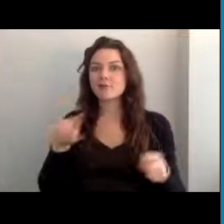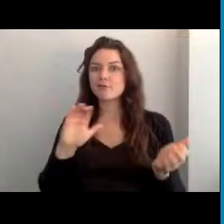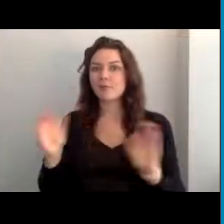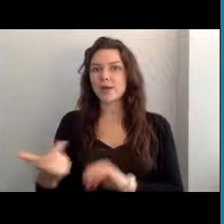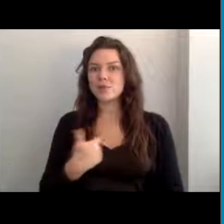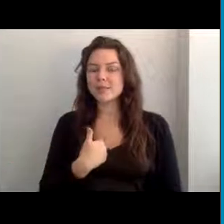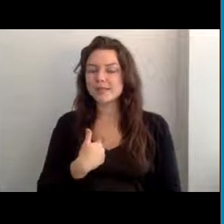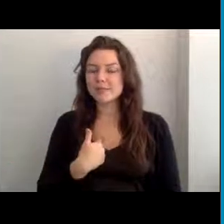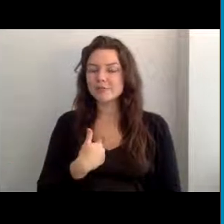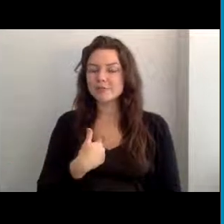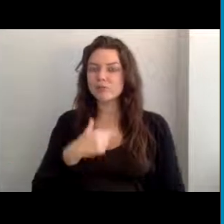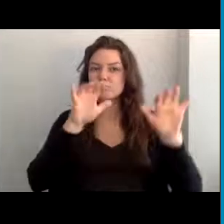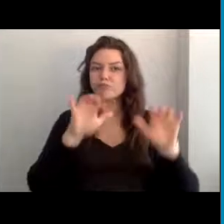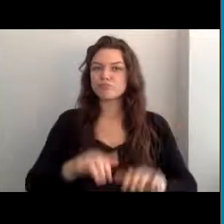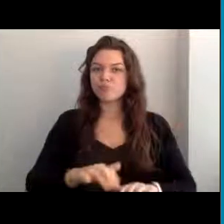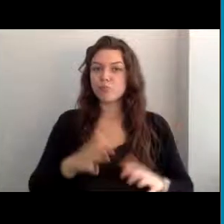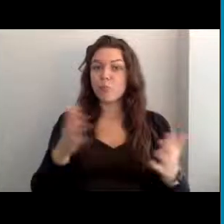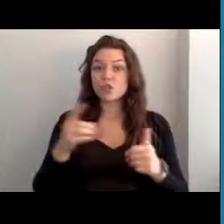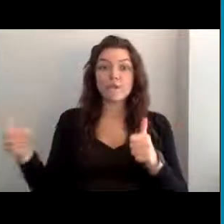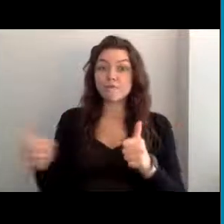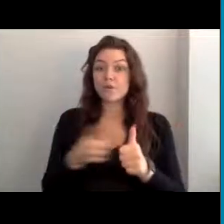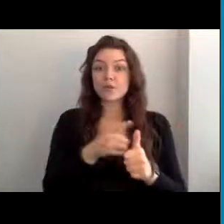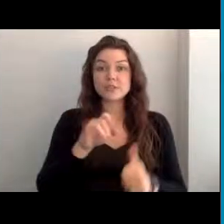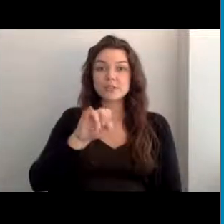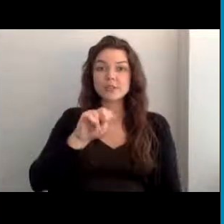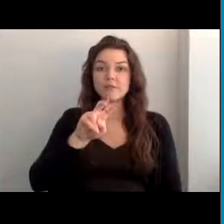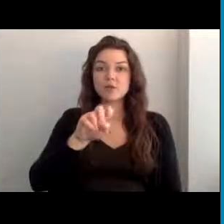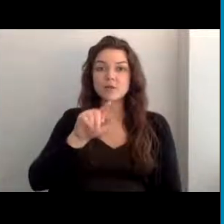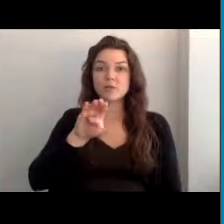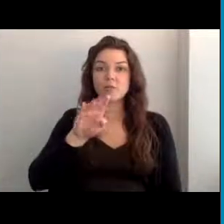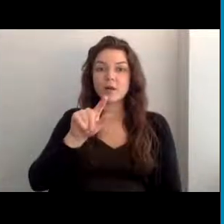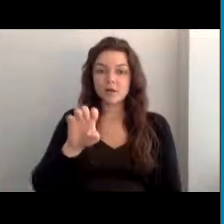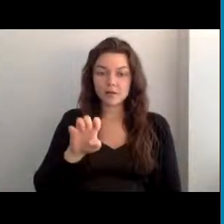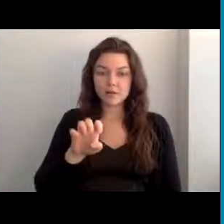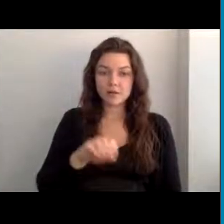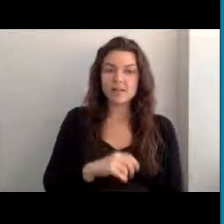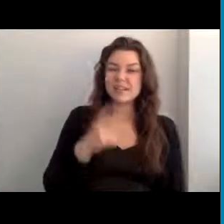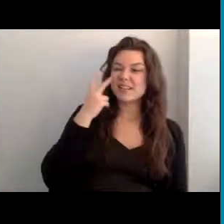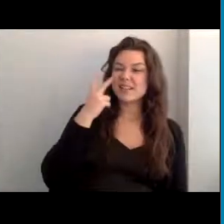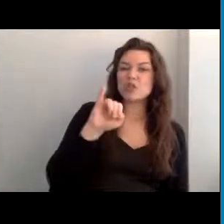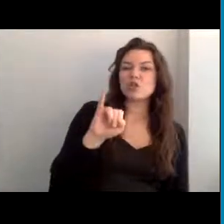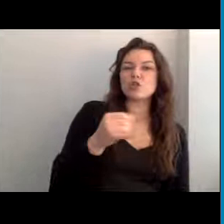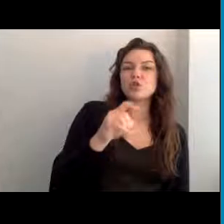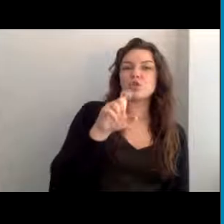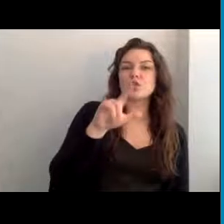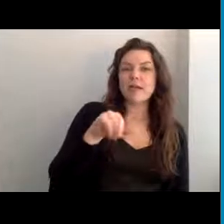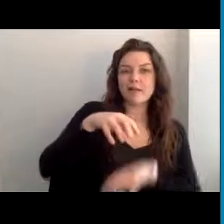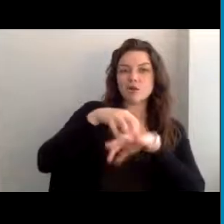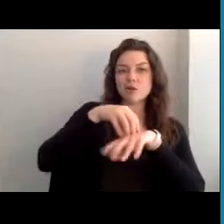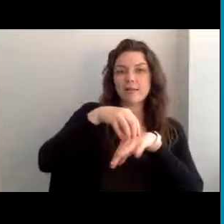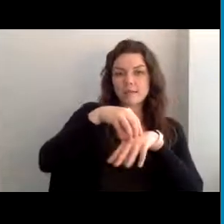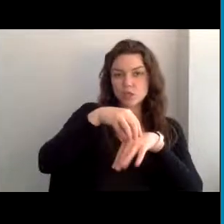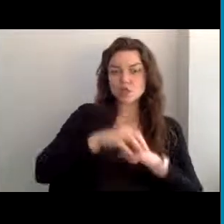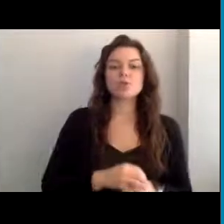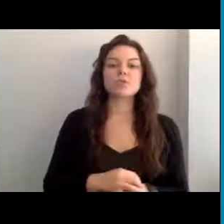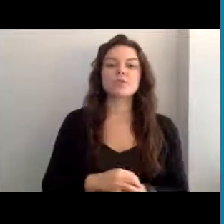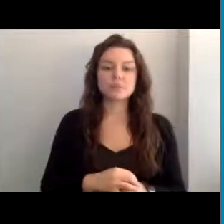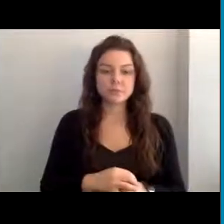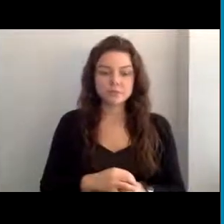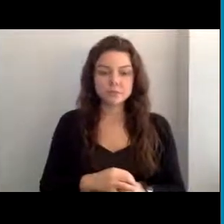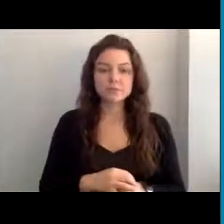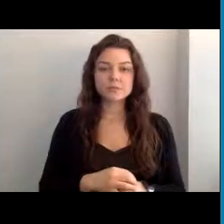you see in what's the first invertebrate. And let's see, Texas says jellyfish. Ola says jelly. Laura